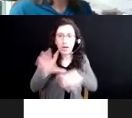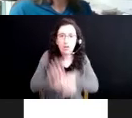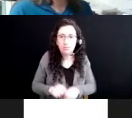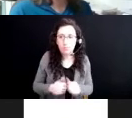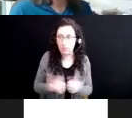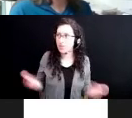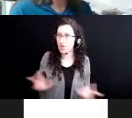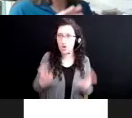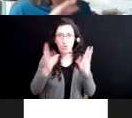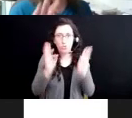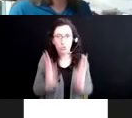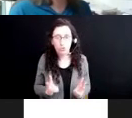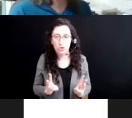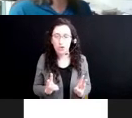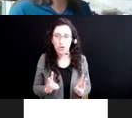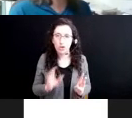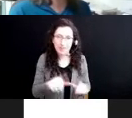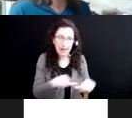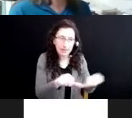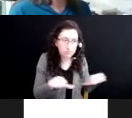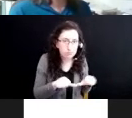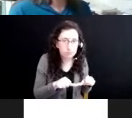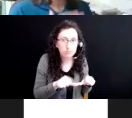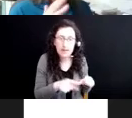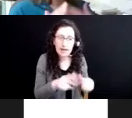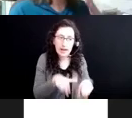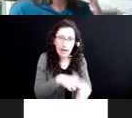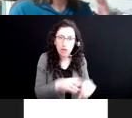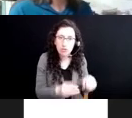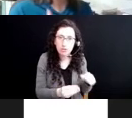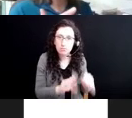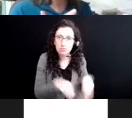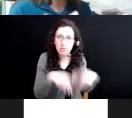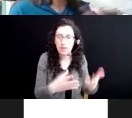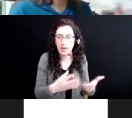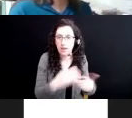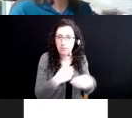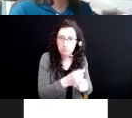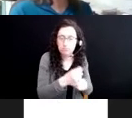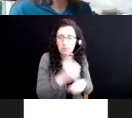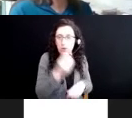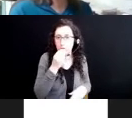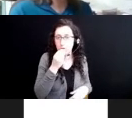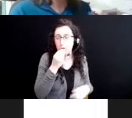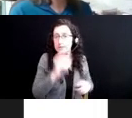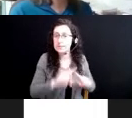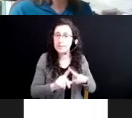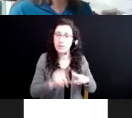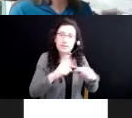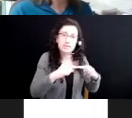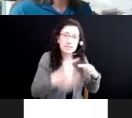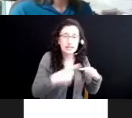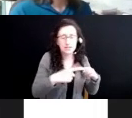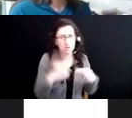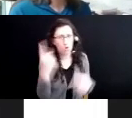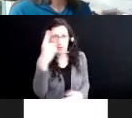a site, and they naturally produce food throughout the year at different times of the year. So there's always